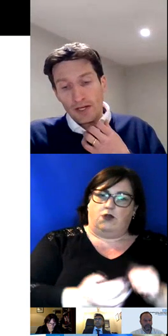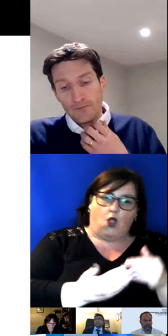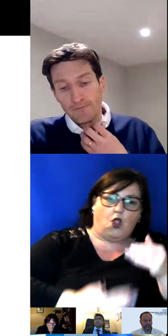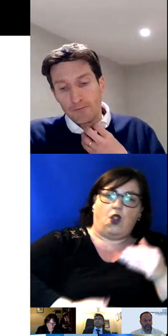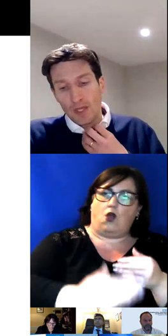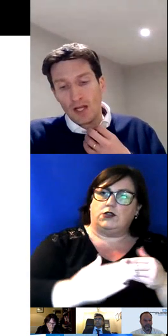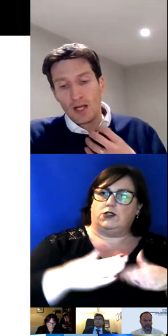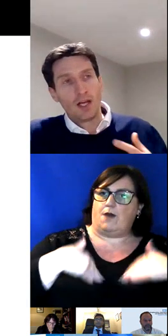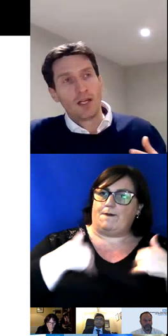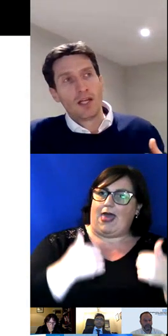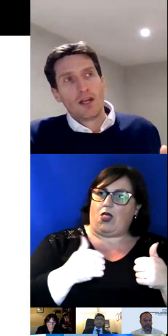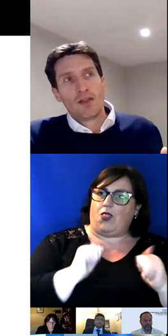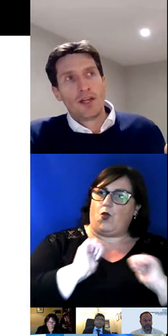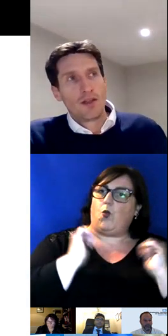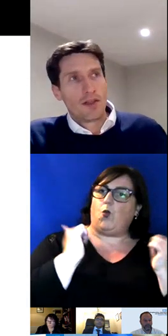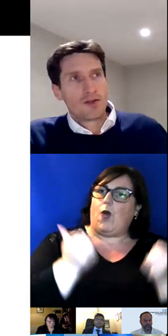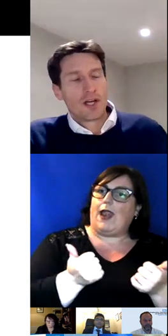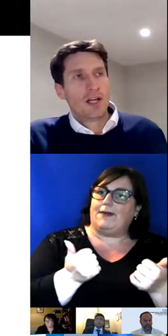and well-being.